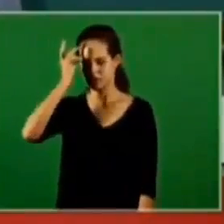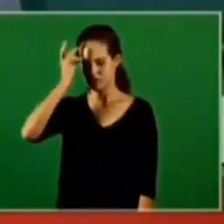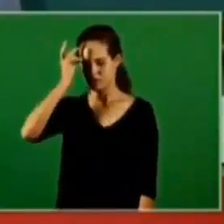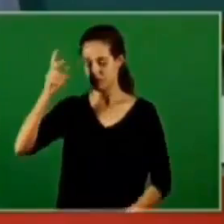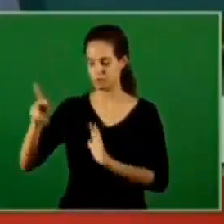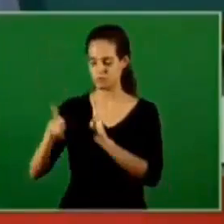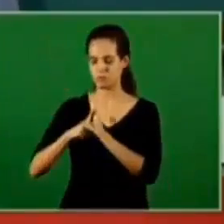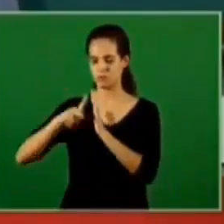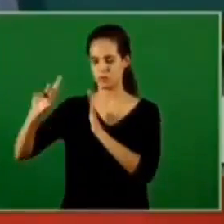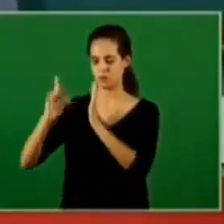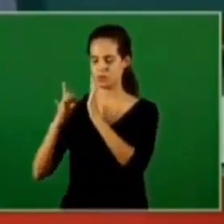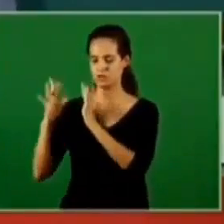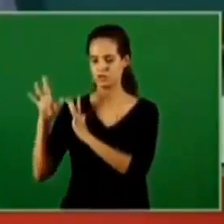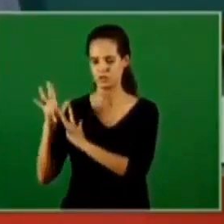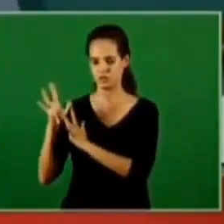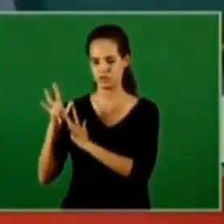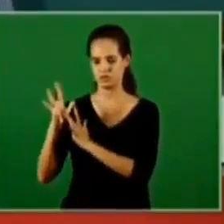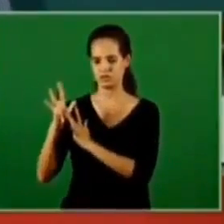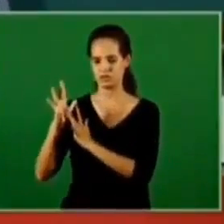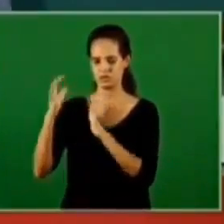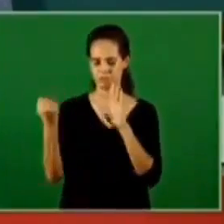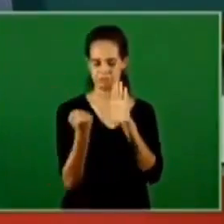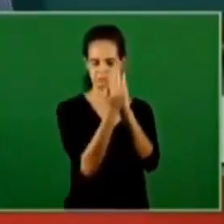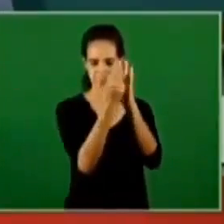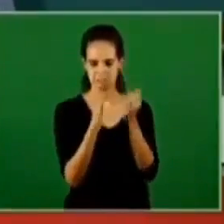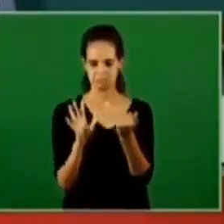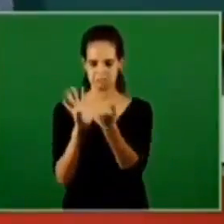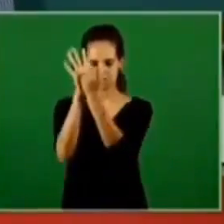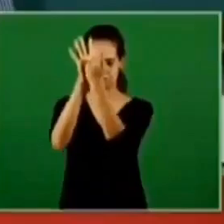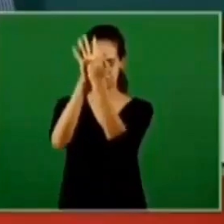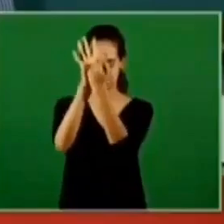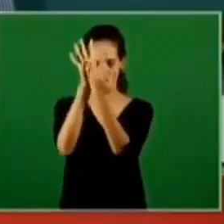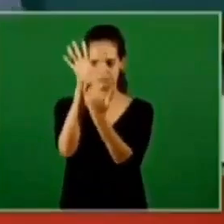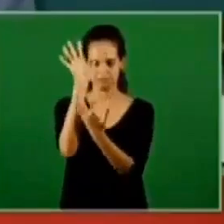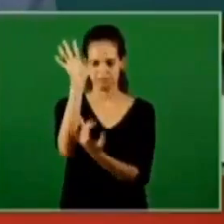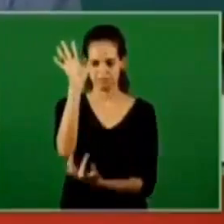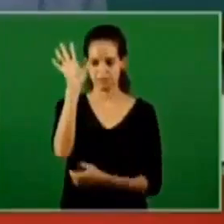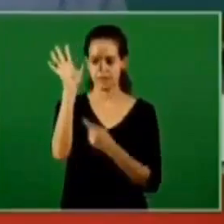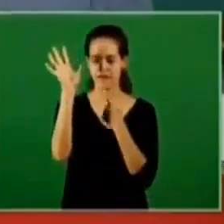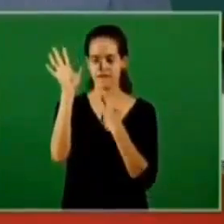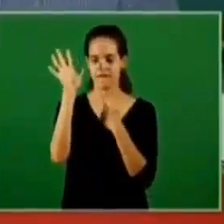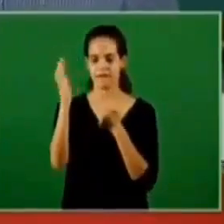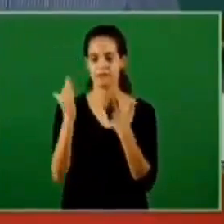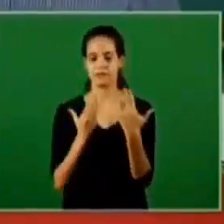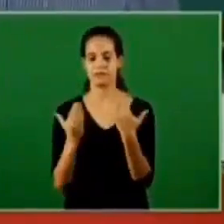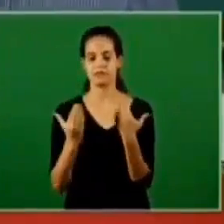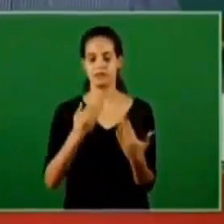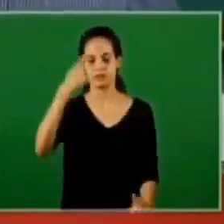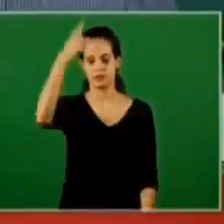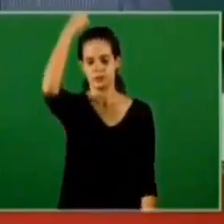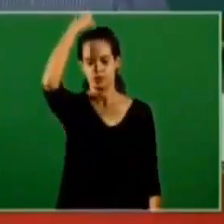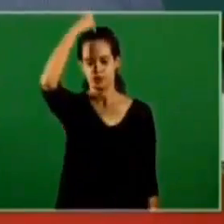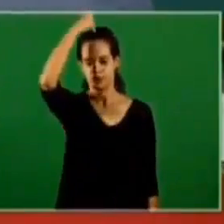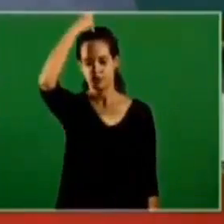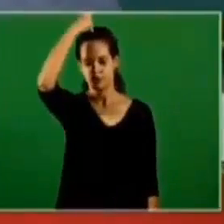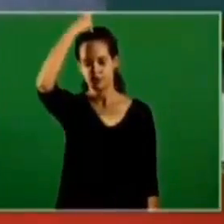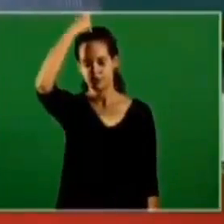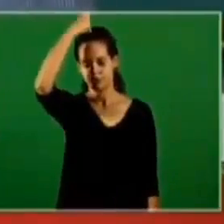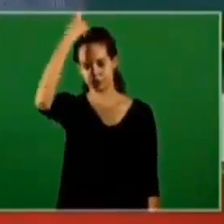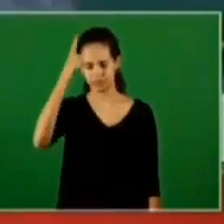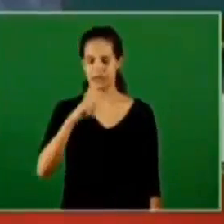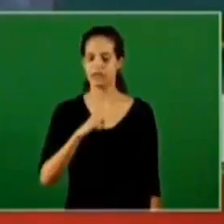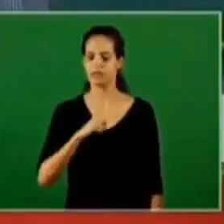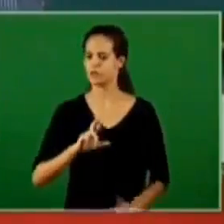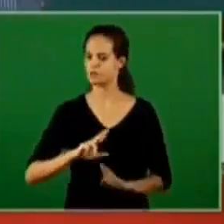the Spirit of Jesus. The blood that he shed was the Pentecost, was an illustration of the Pentecost. You see the